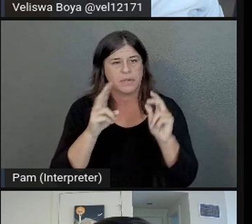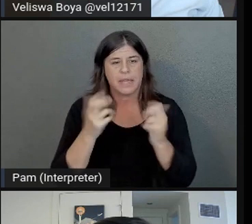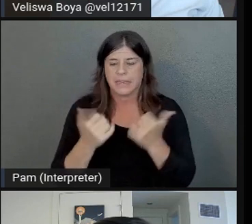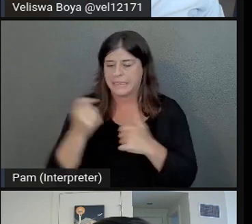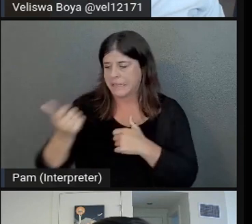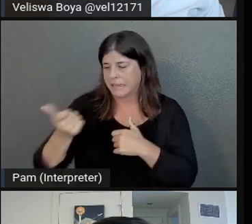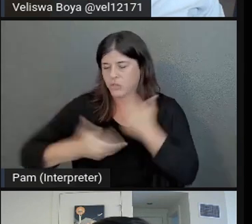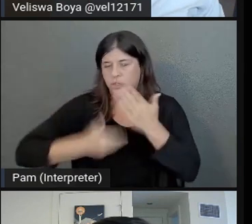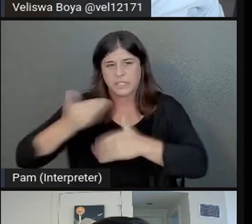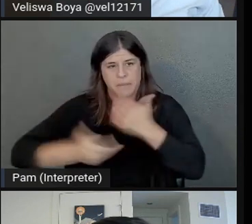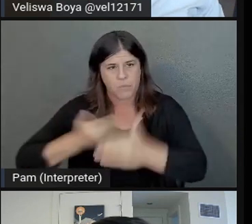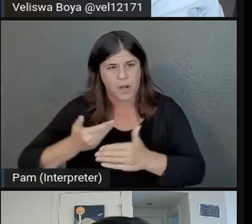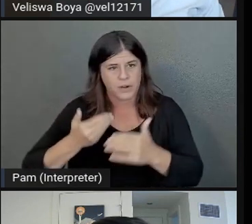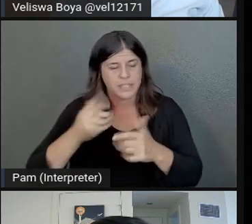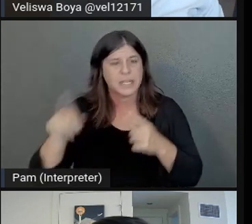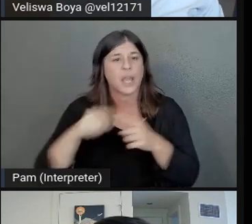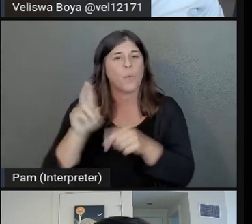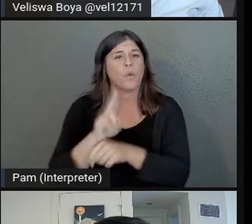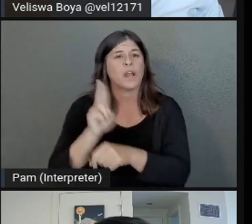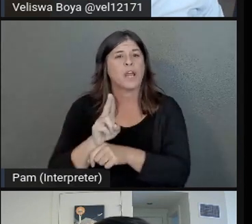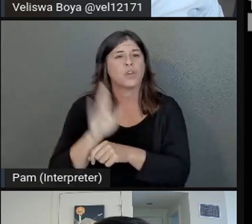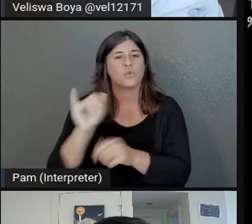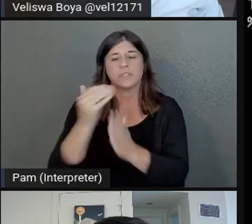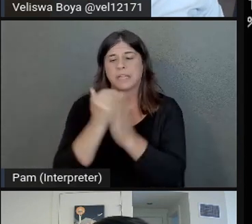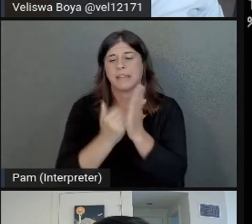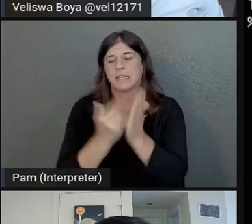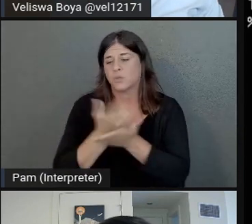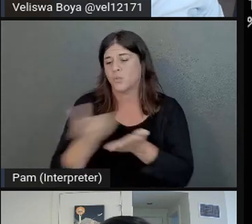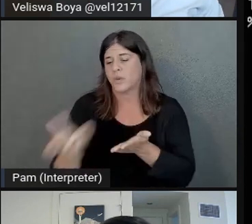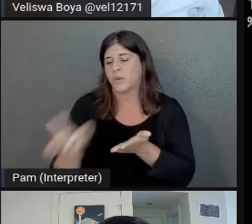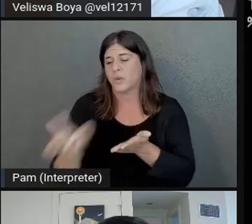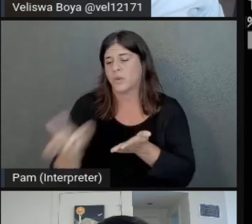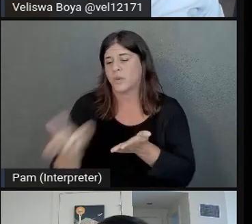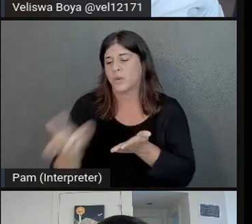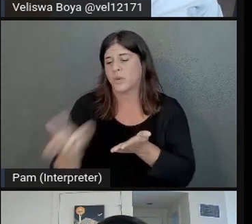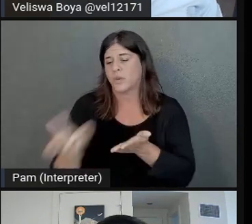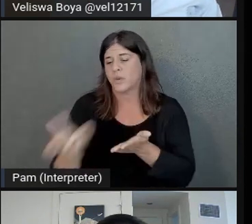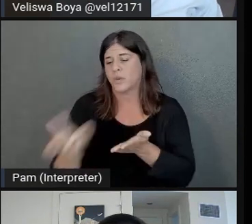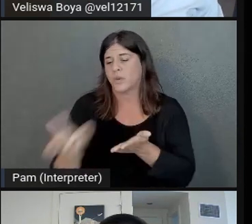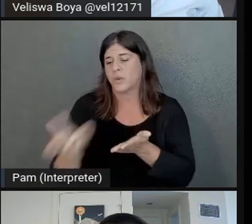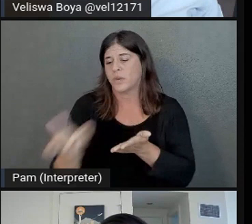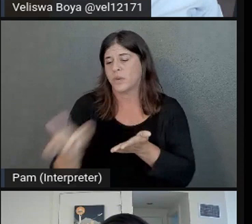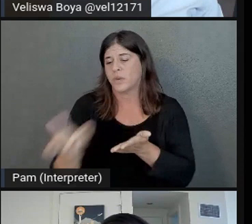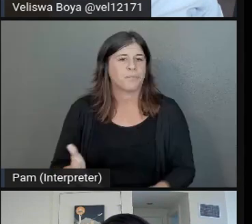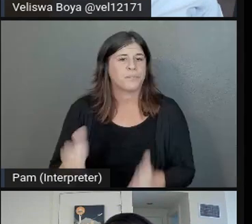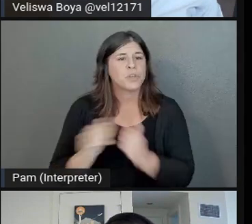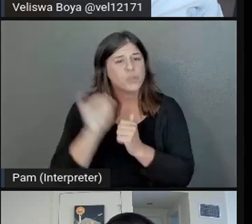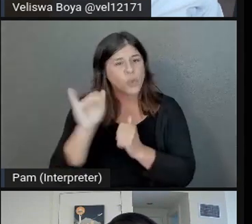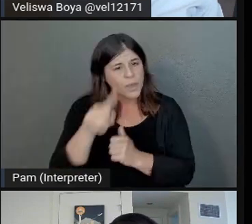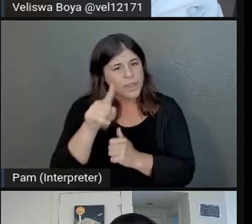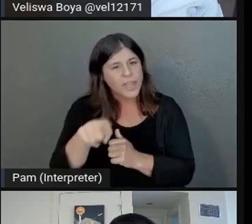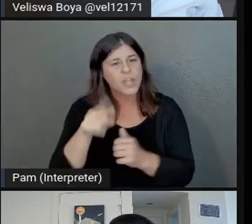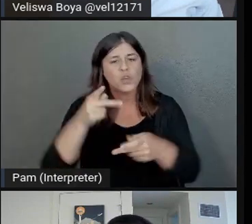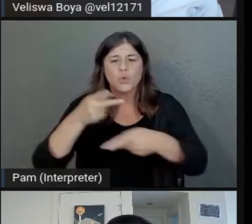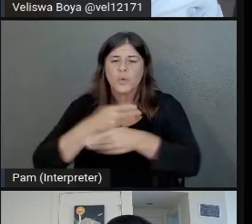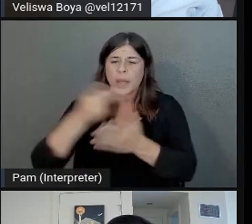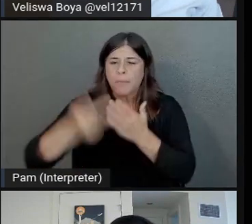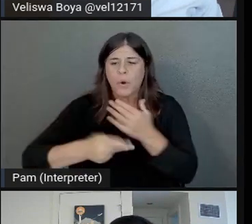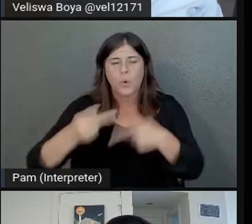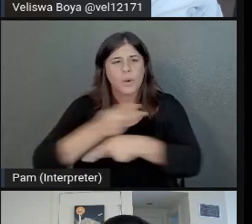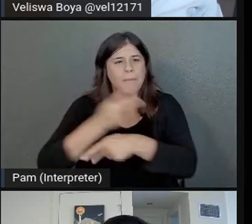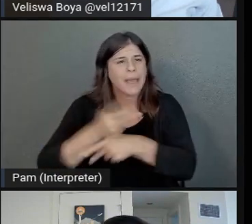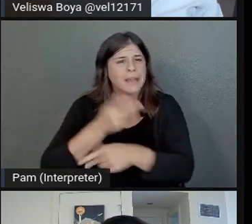progress. And now when I use the list resources call, it would result a null value. So with this, you can programmatically